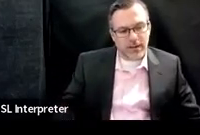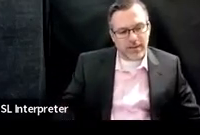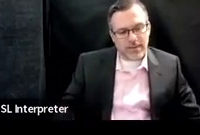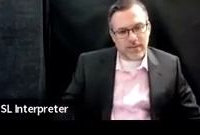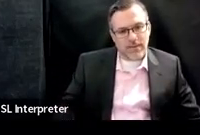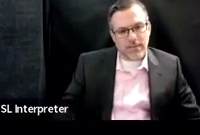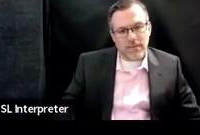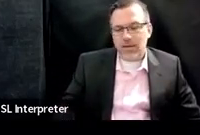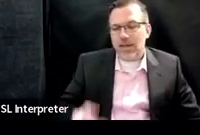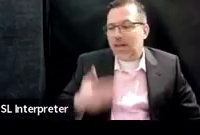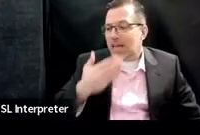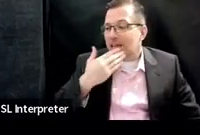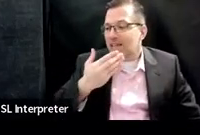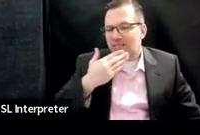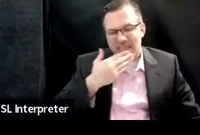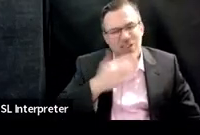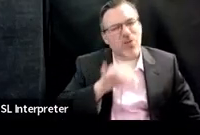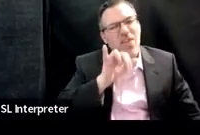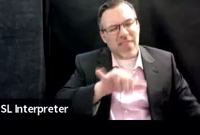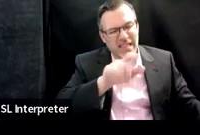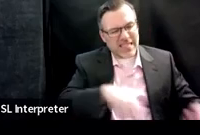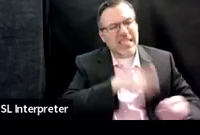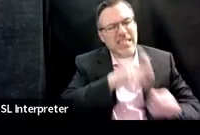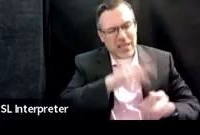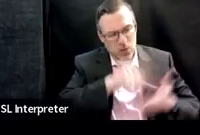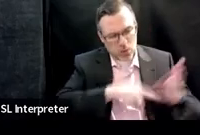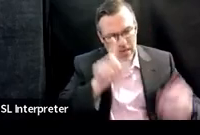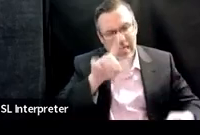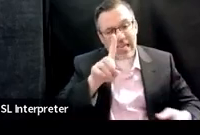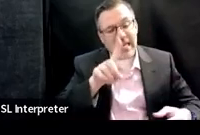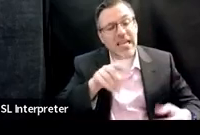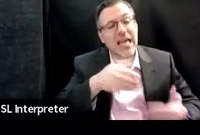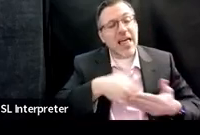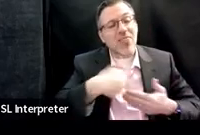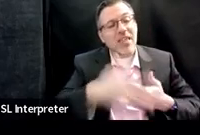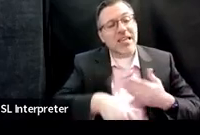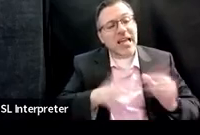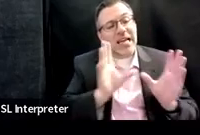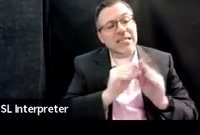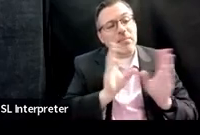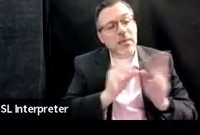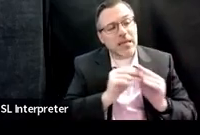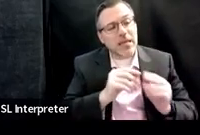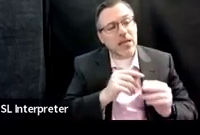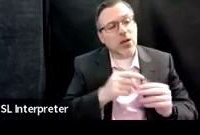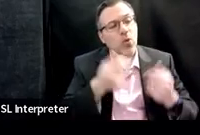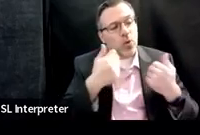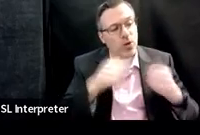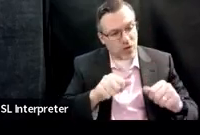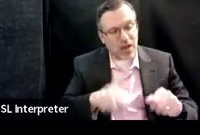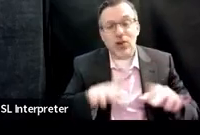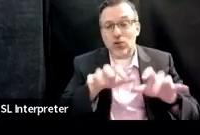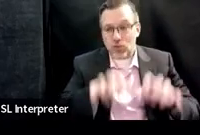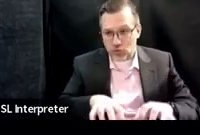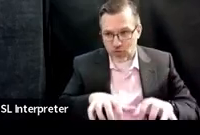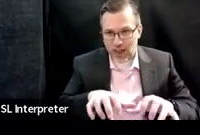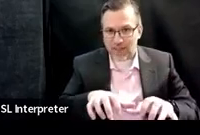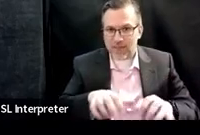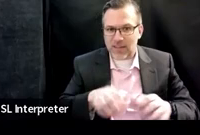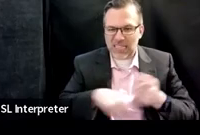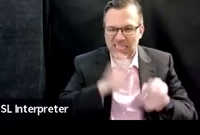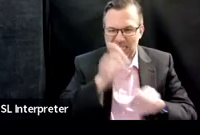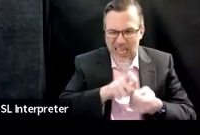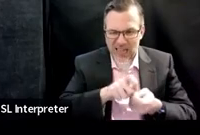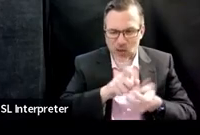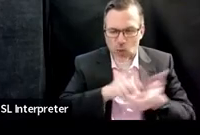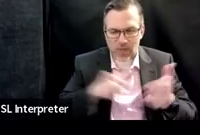Colette, thank you for that. That's exactly what we did. So at our next meeting, we tried to draft the language immediately. And of course, we're virtual, so I had